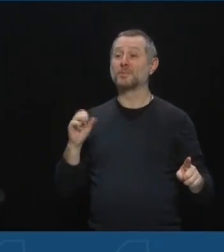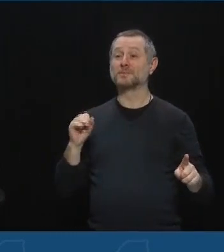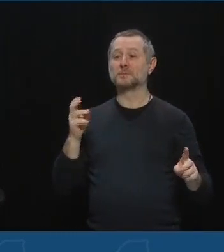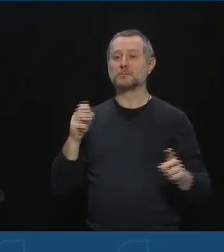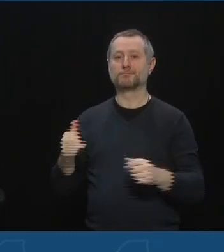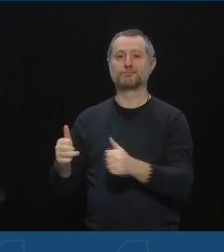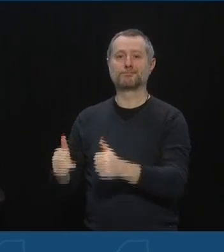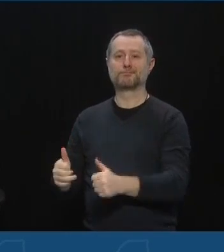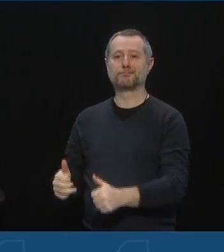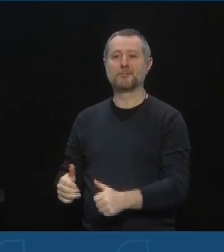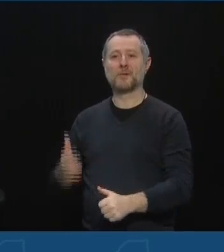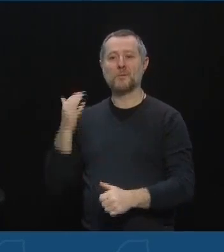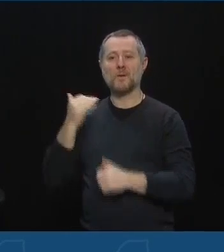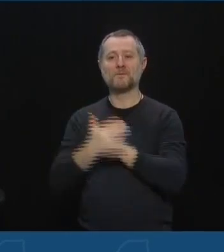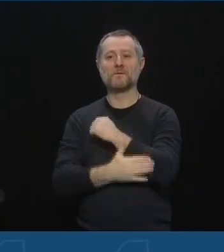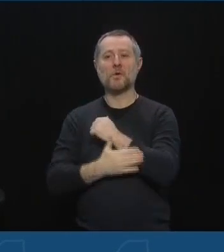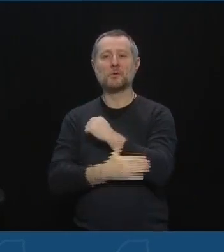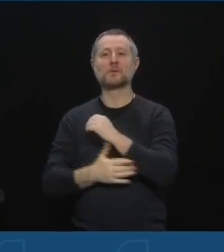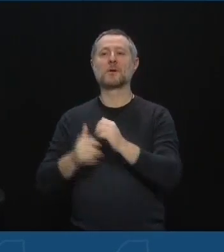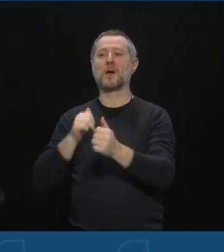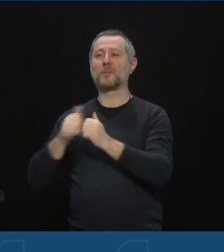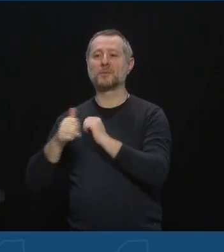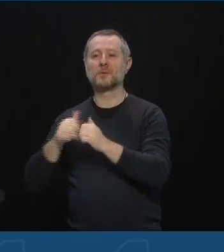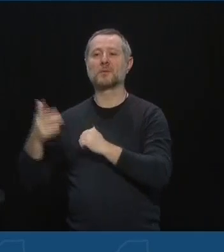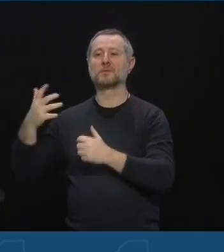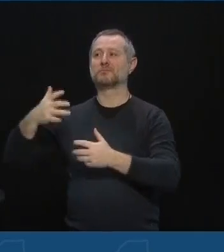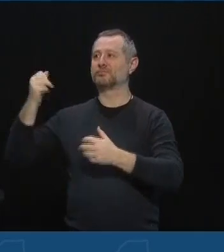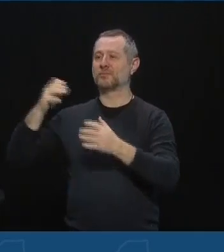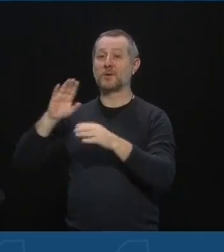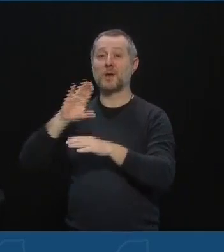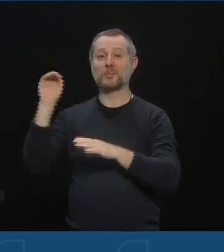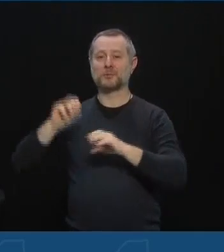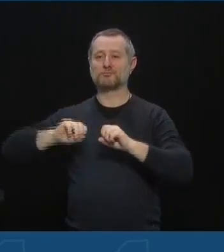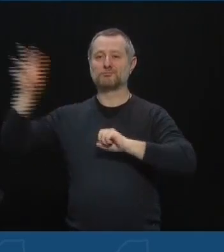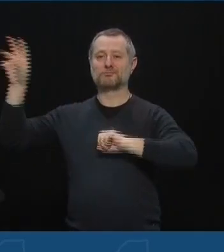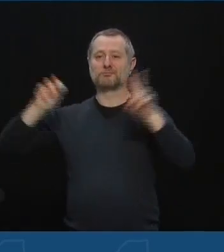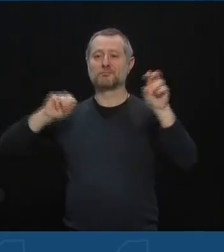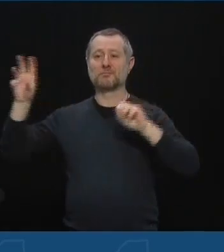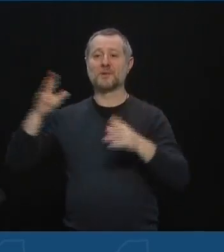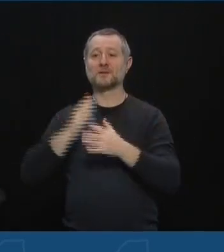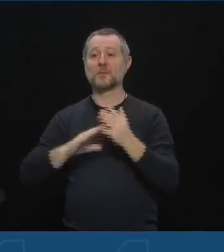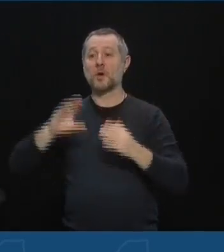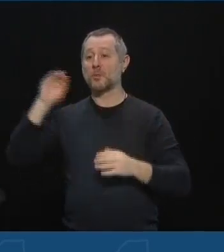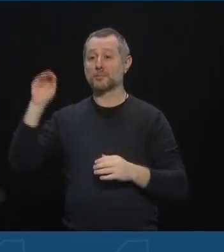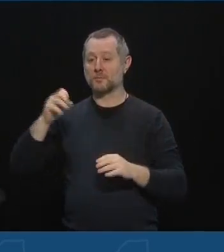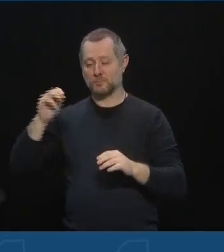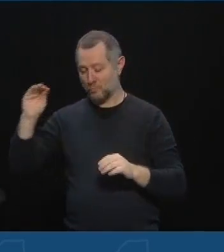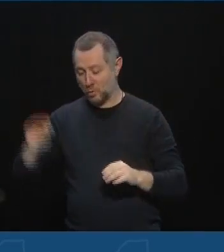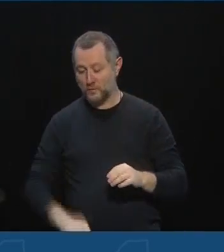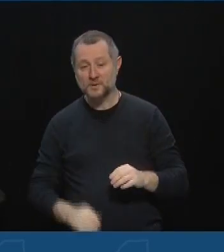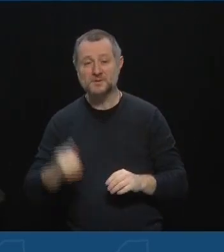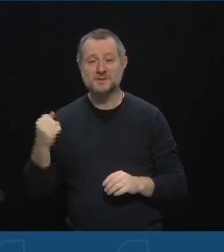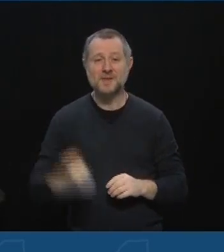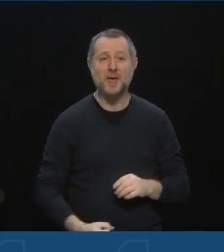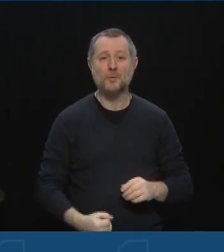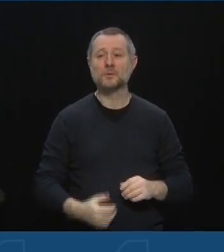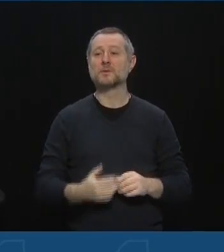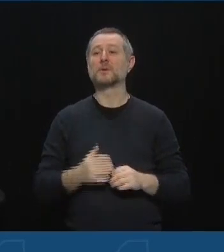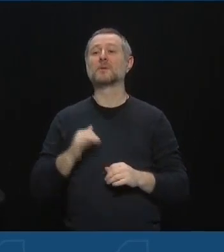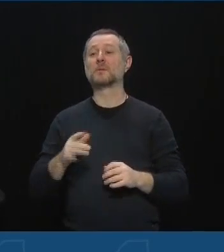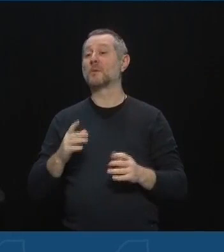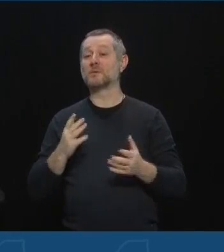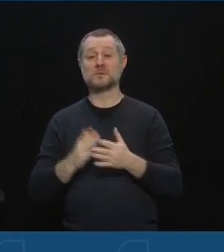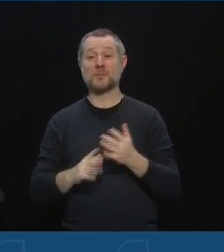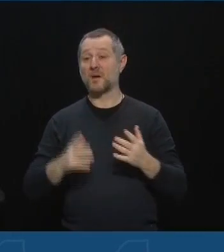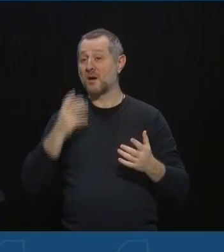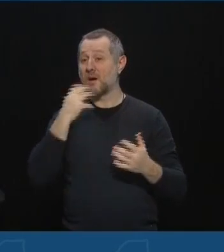foreign competition, companies leaving, people going to the Sun Belt, and a lot of reasons. We sort of lost that mojo that was